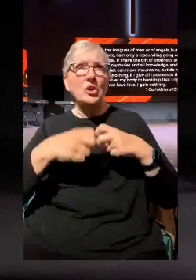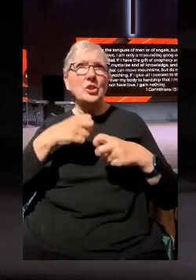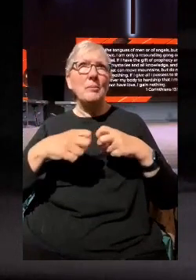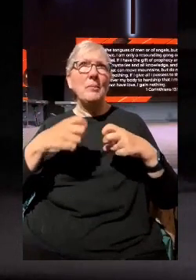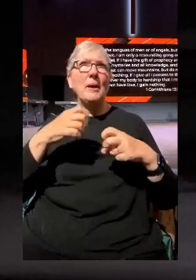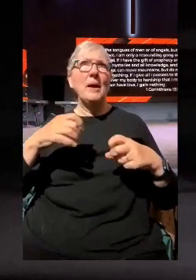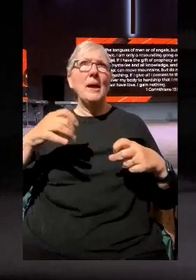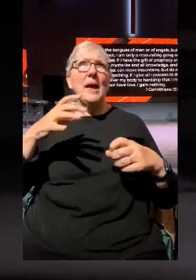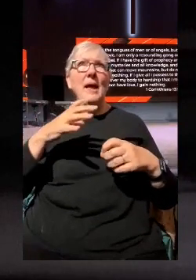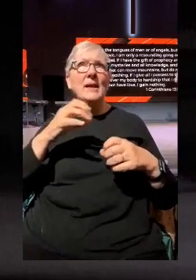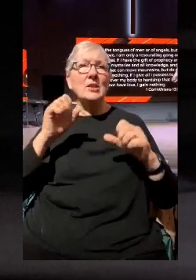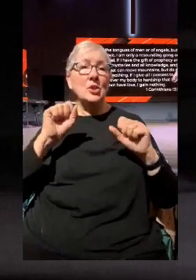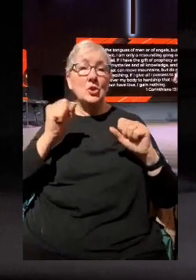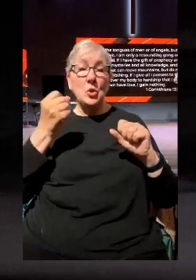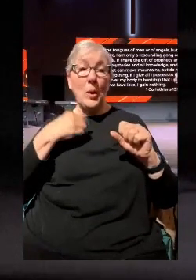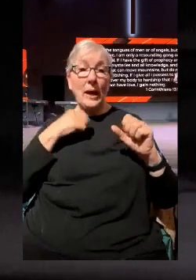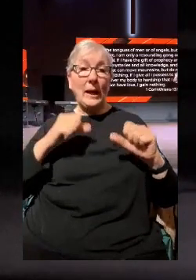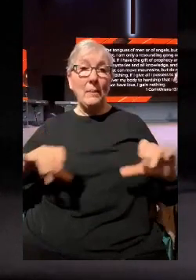all pointless.